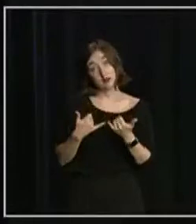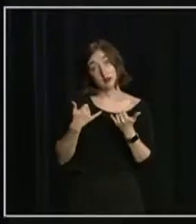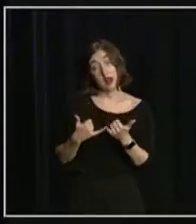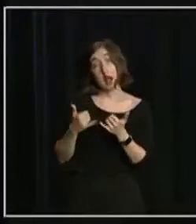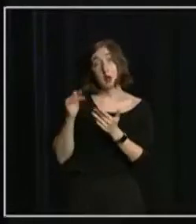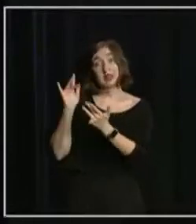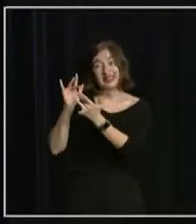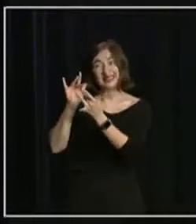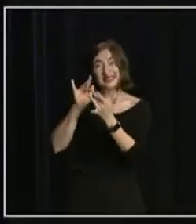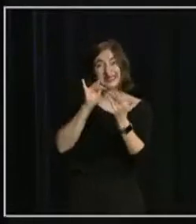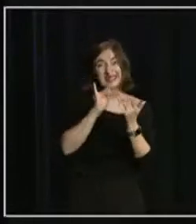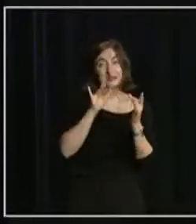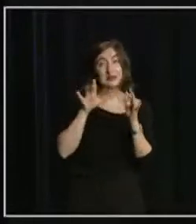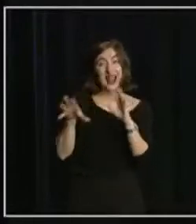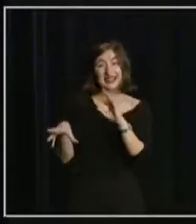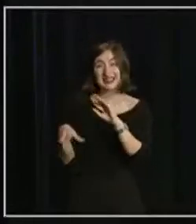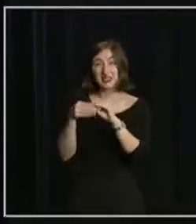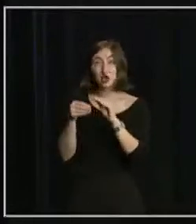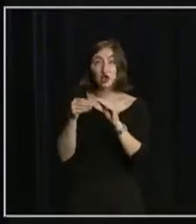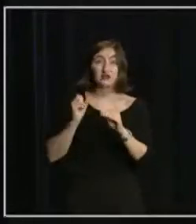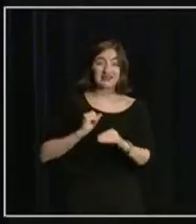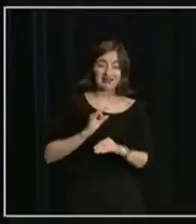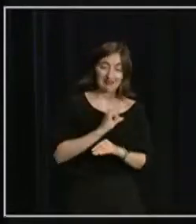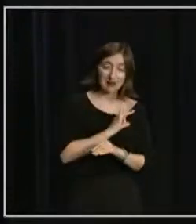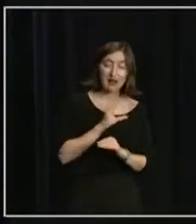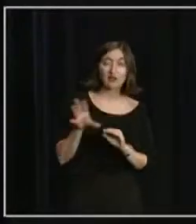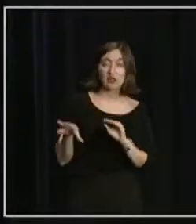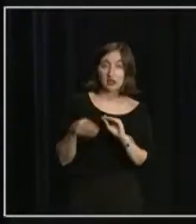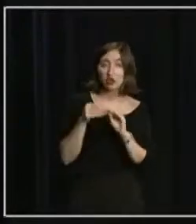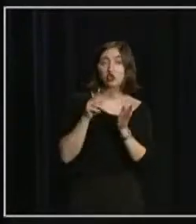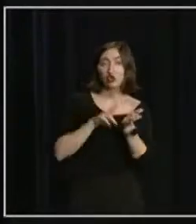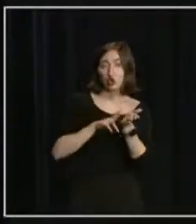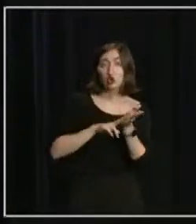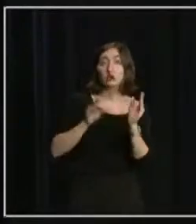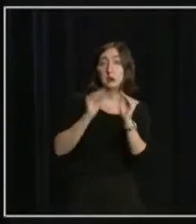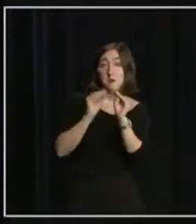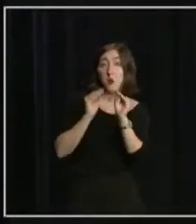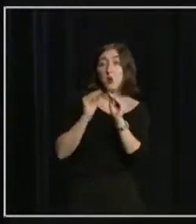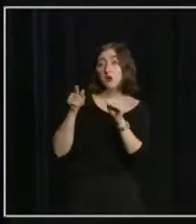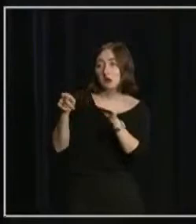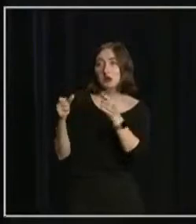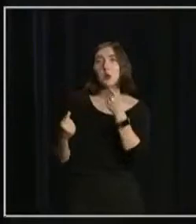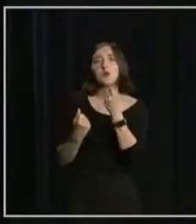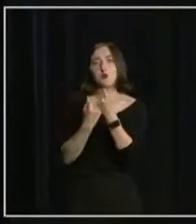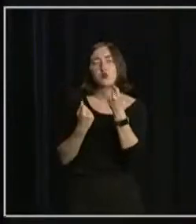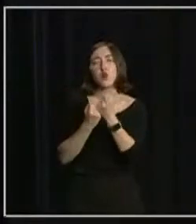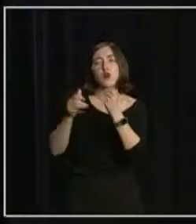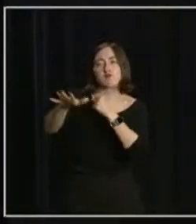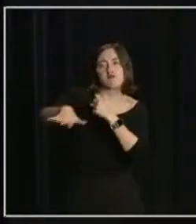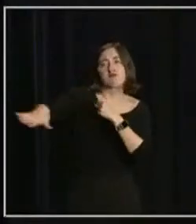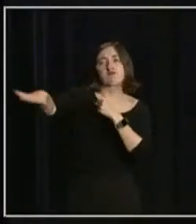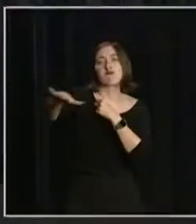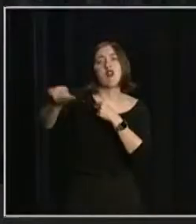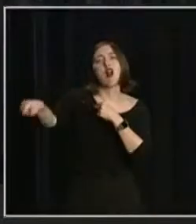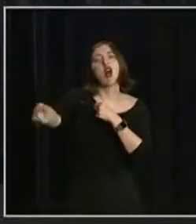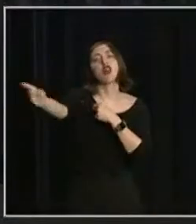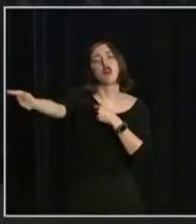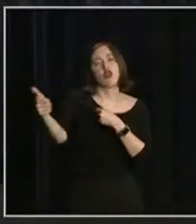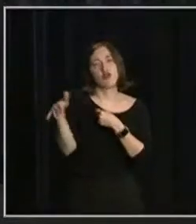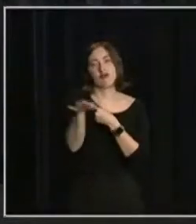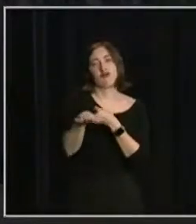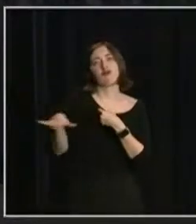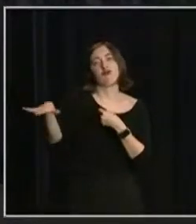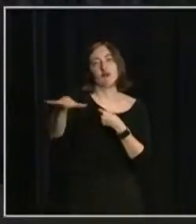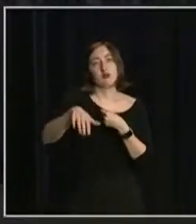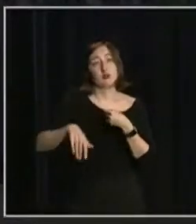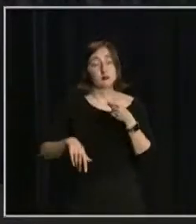these hospitals, and it's a balance between what's happening here in San Antonio and the more rural parts of the county. Do you have